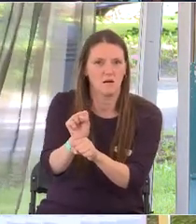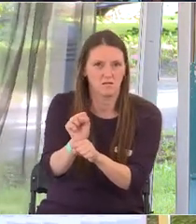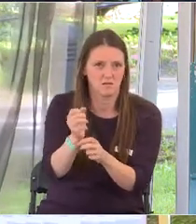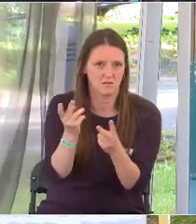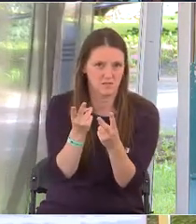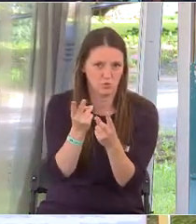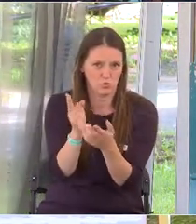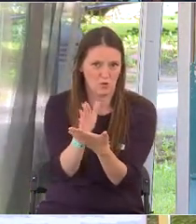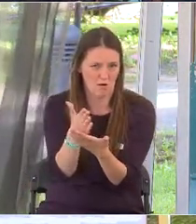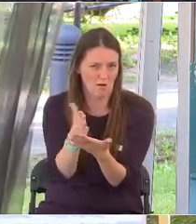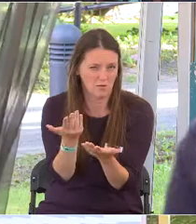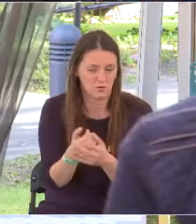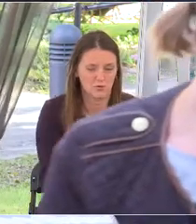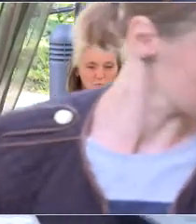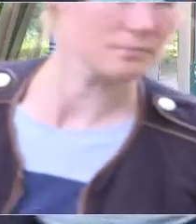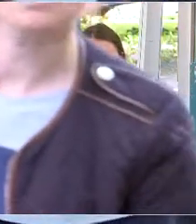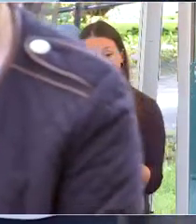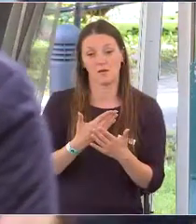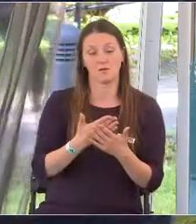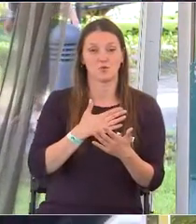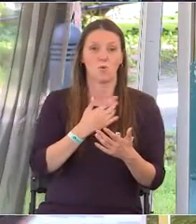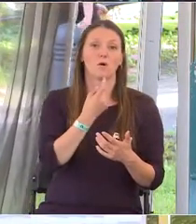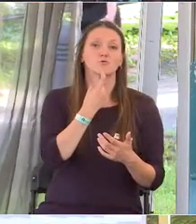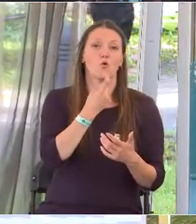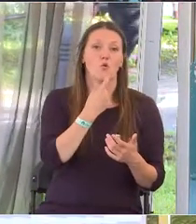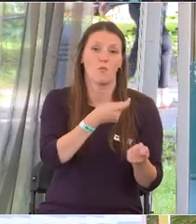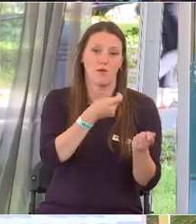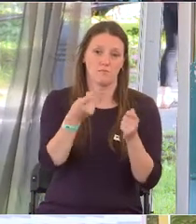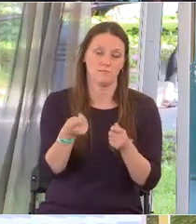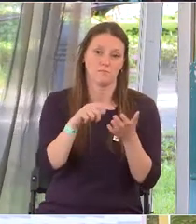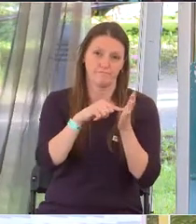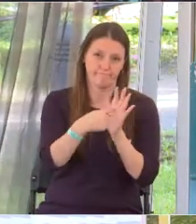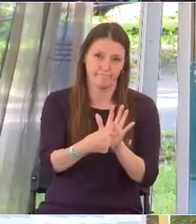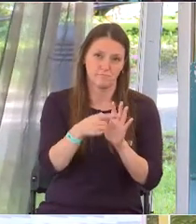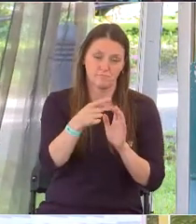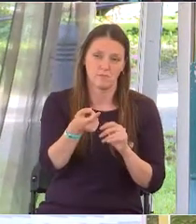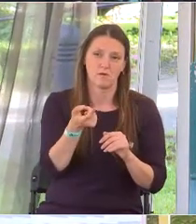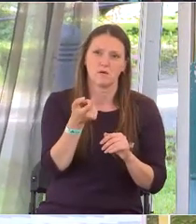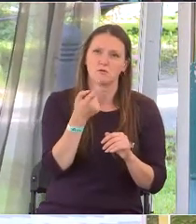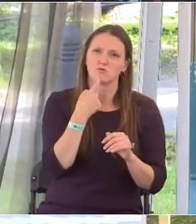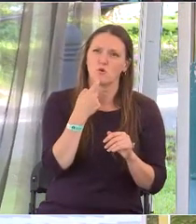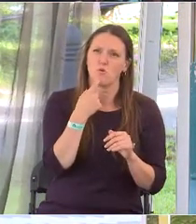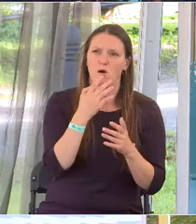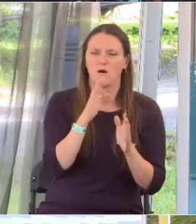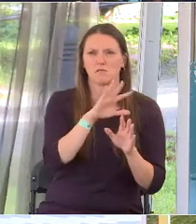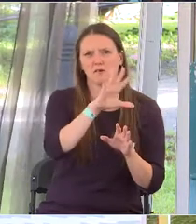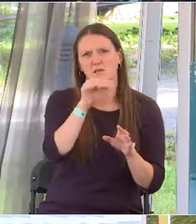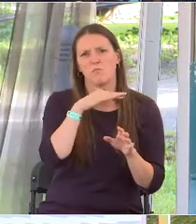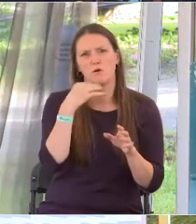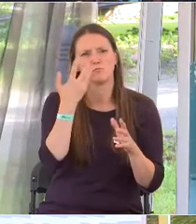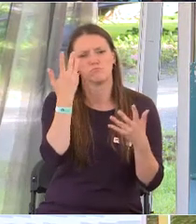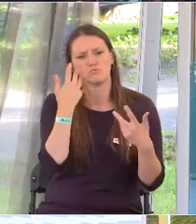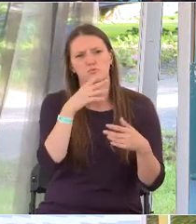an example of my own country, Finland is in many, many ways considered to be a very good place for so